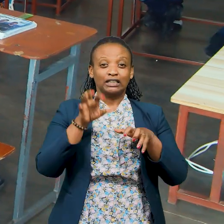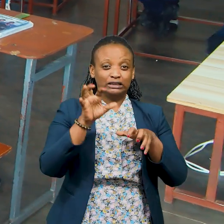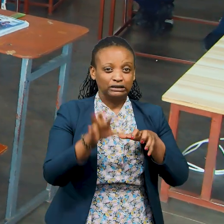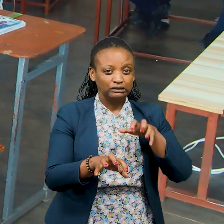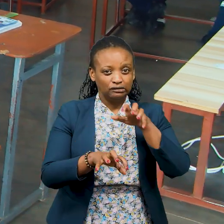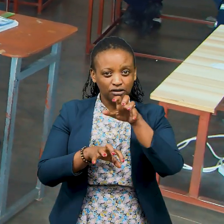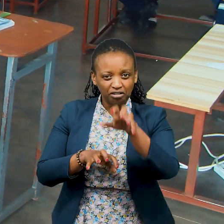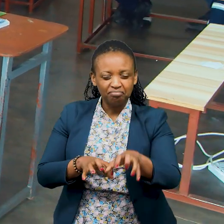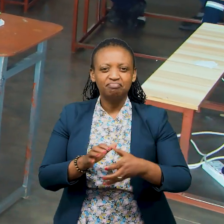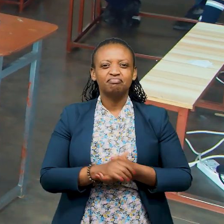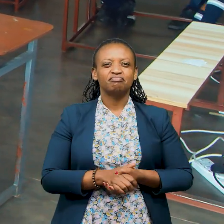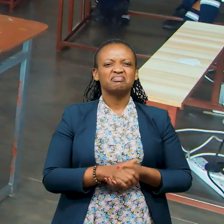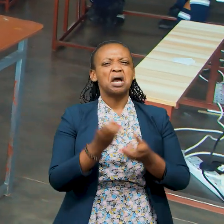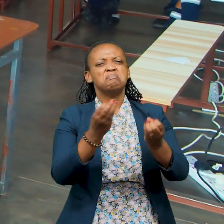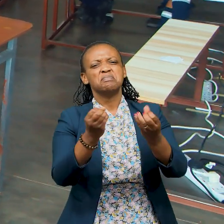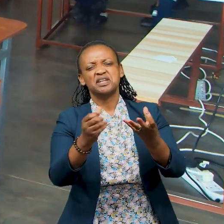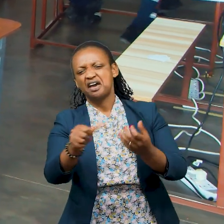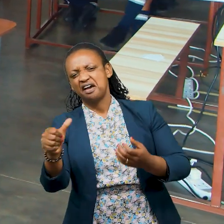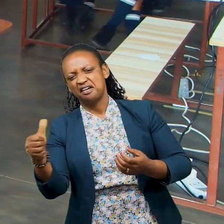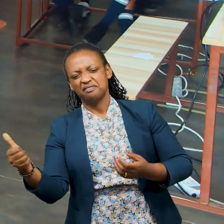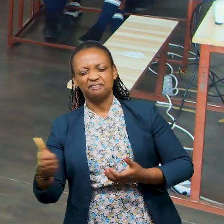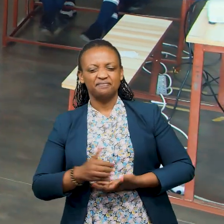cheetah, and many others.